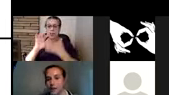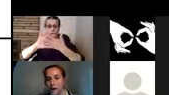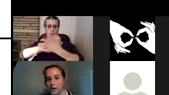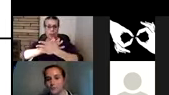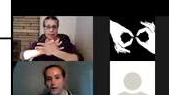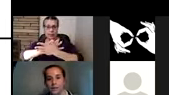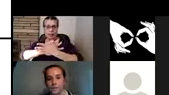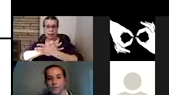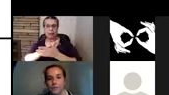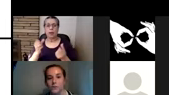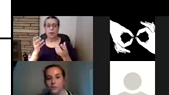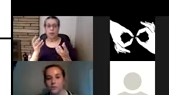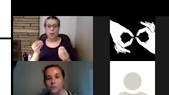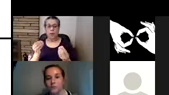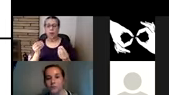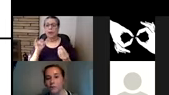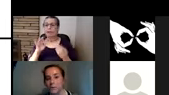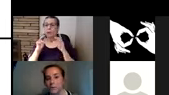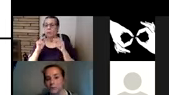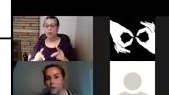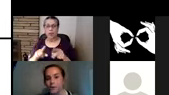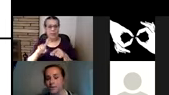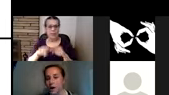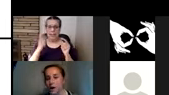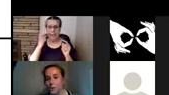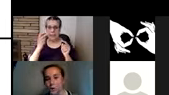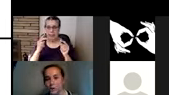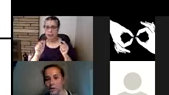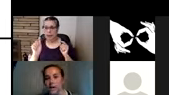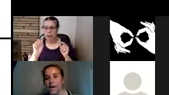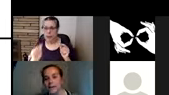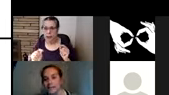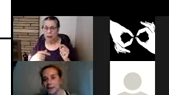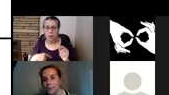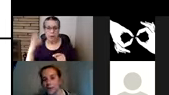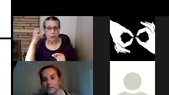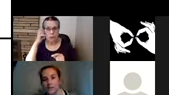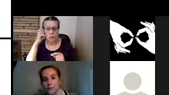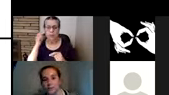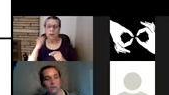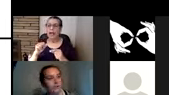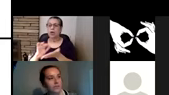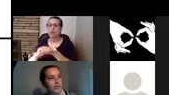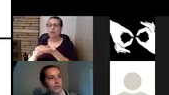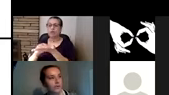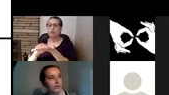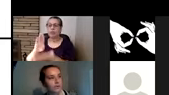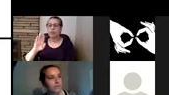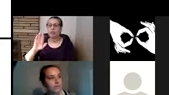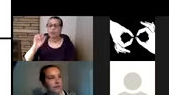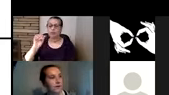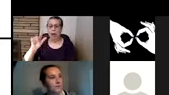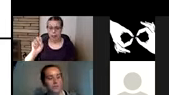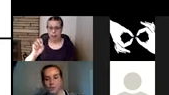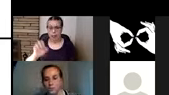security of a user with a visual impairment while using audio mode and tactile braille labels along the screen, which you can